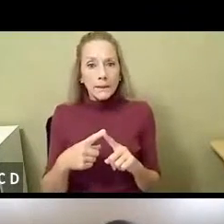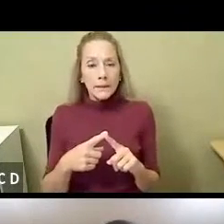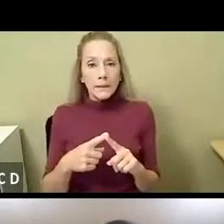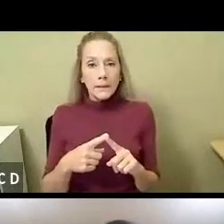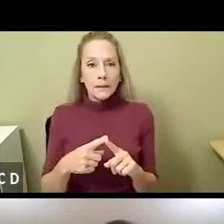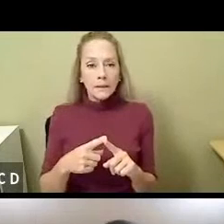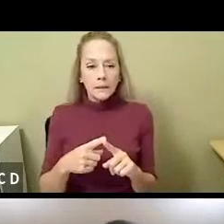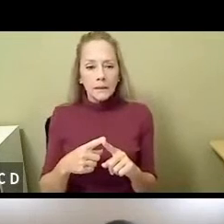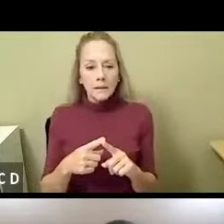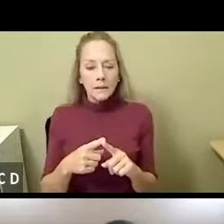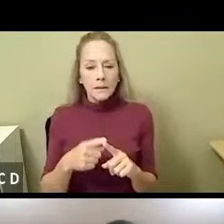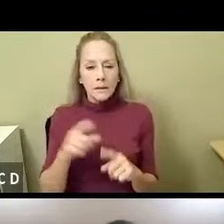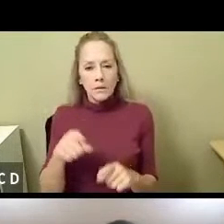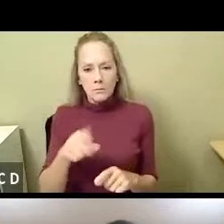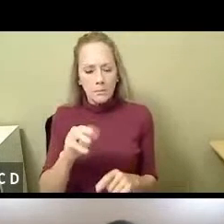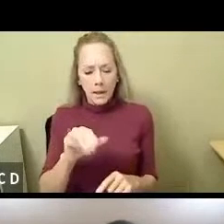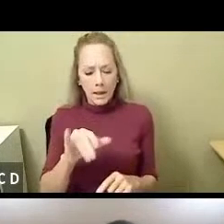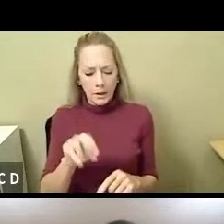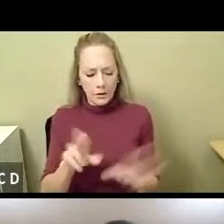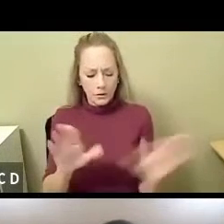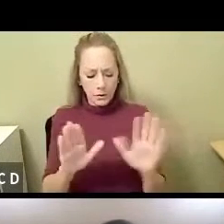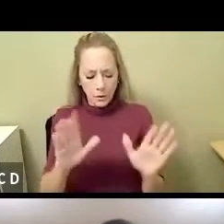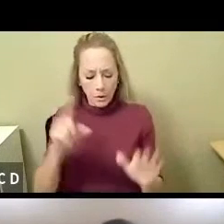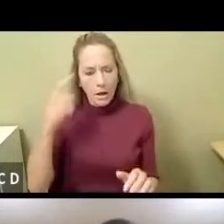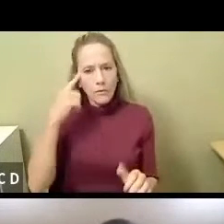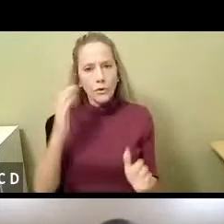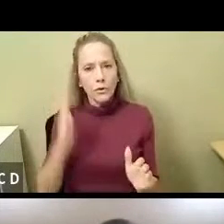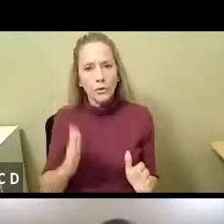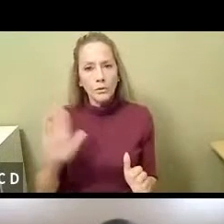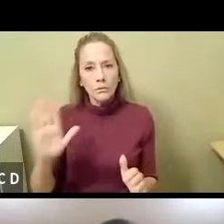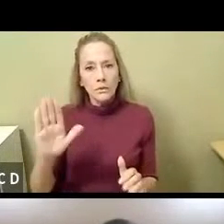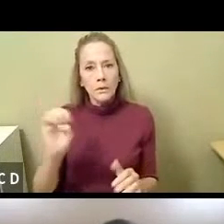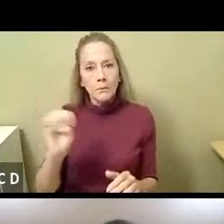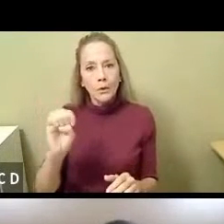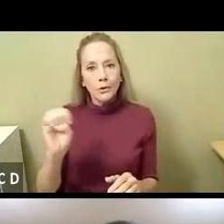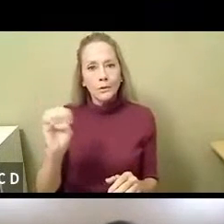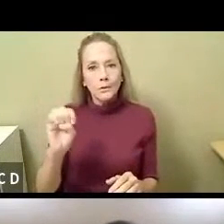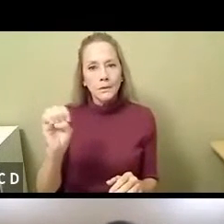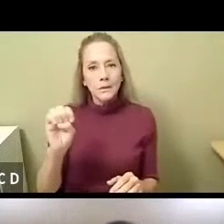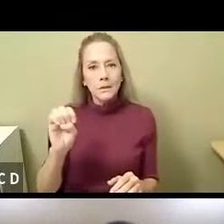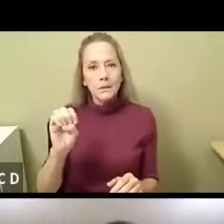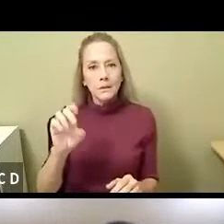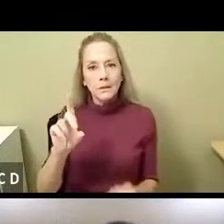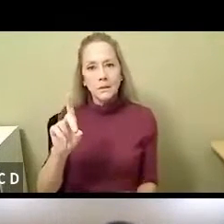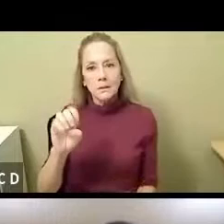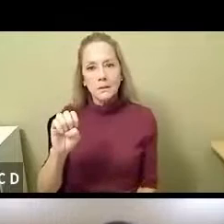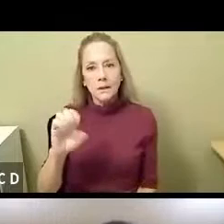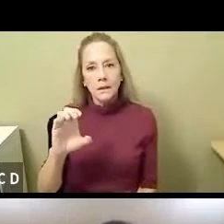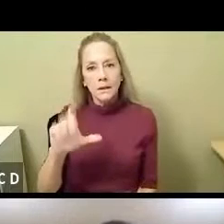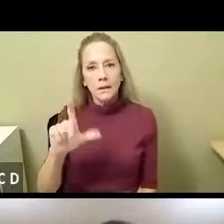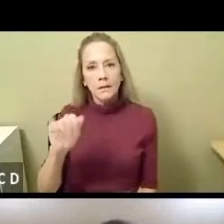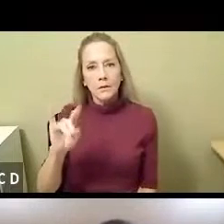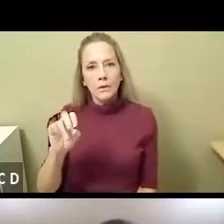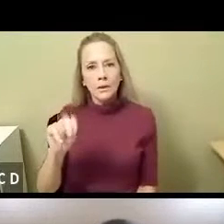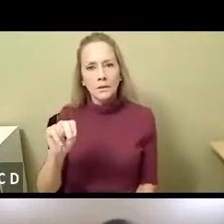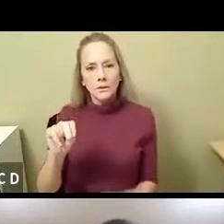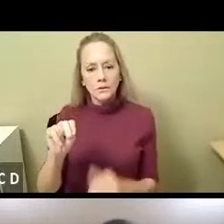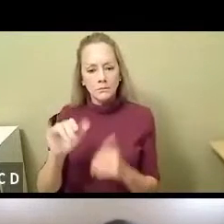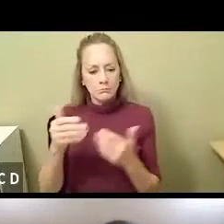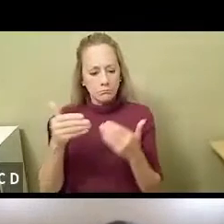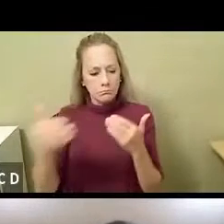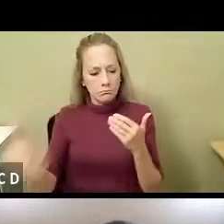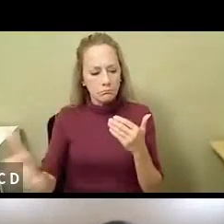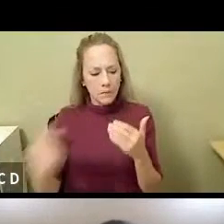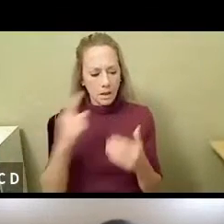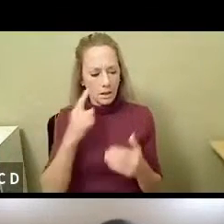how far out does the governor's emergency declaration go? I can't remember. I think through the end of